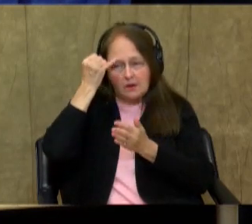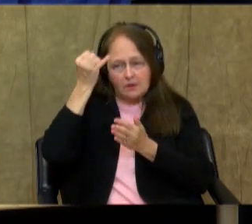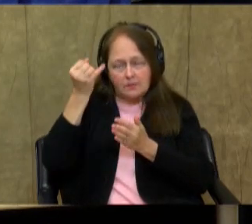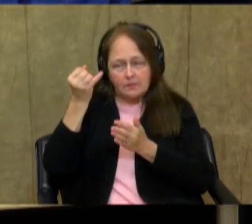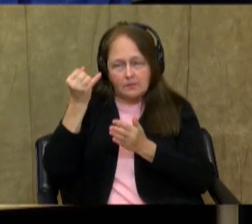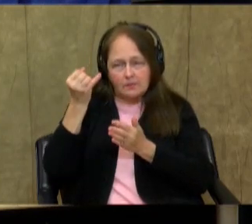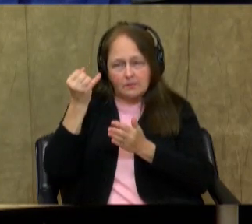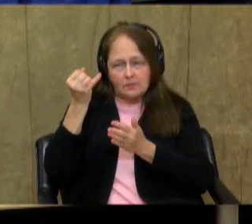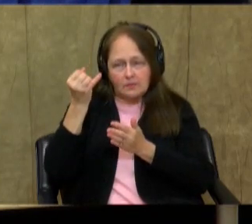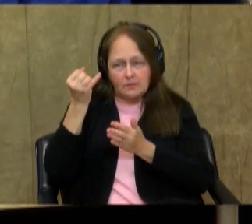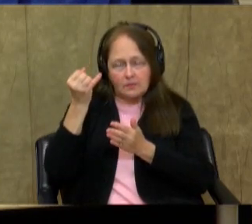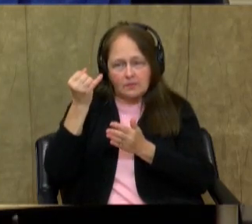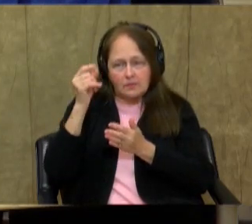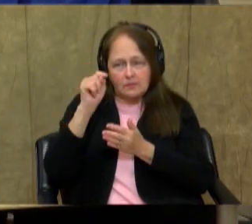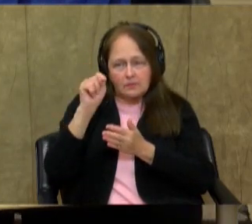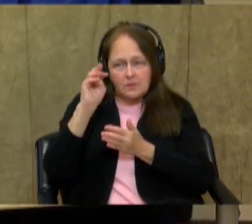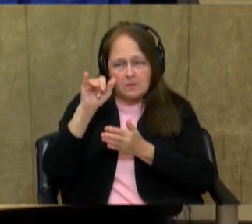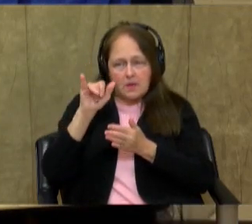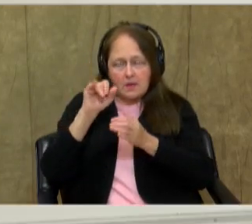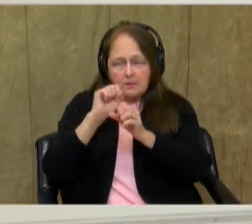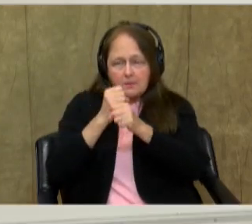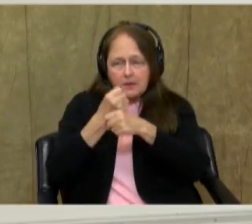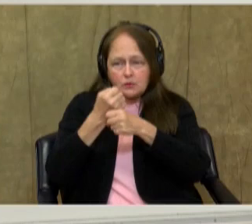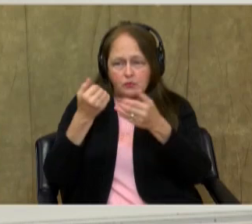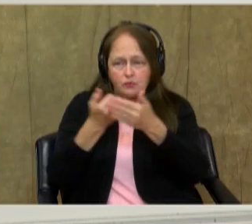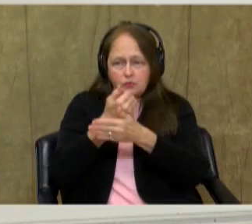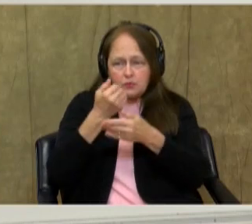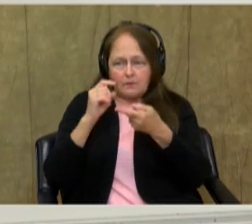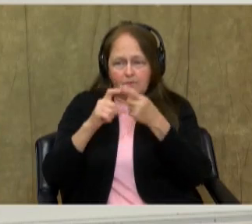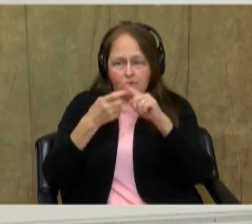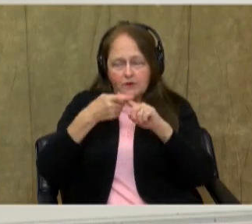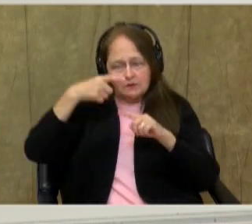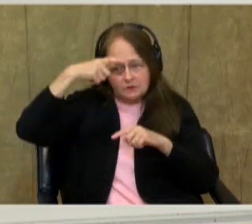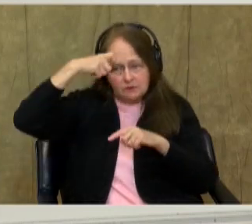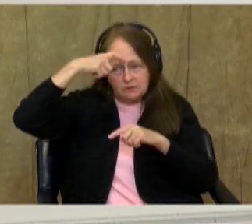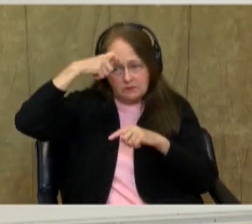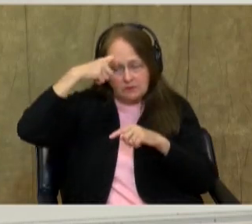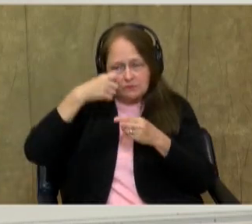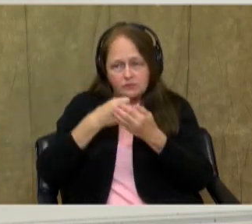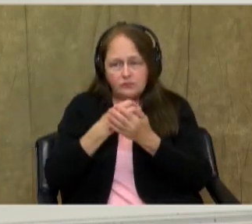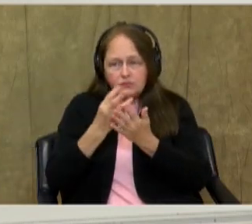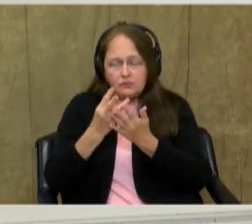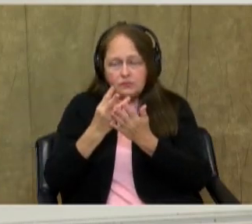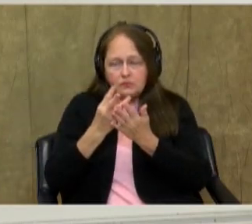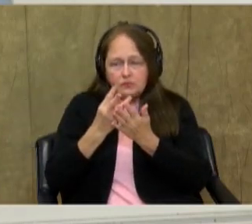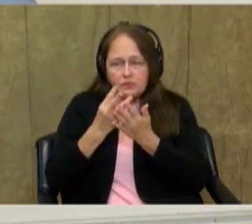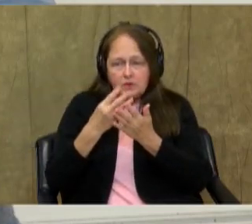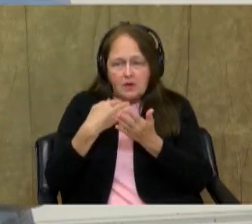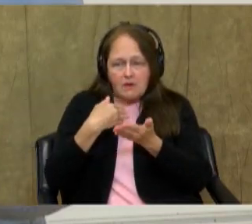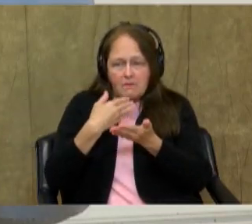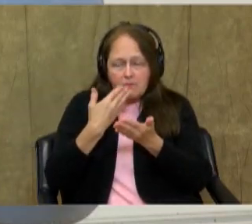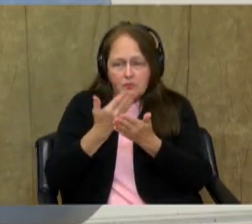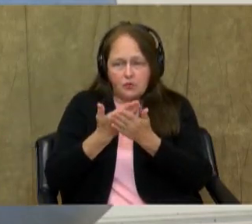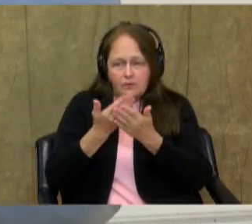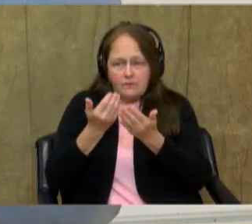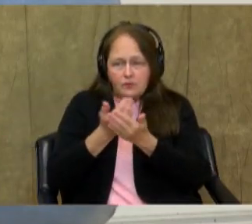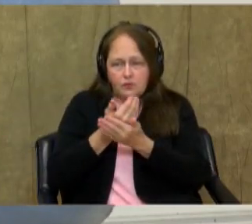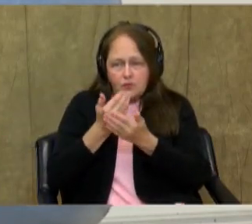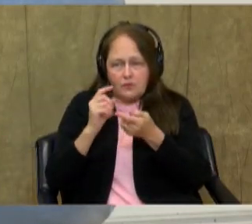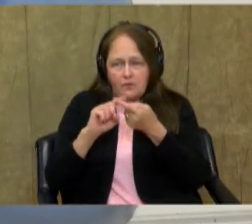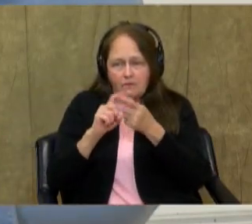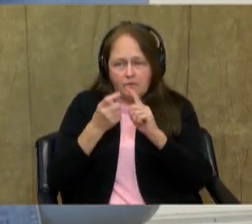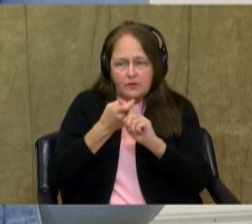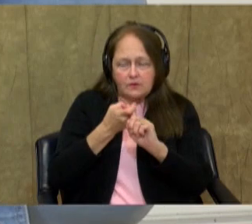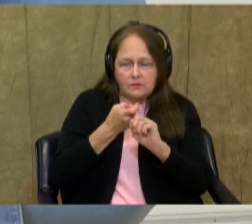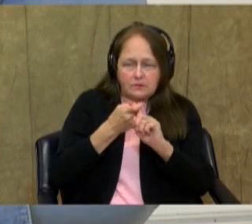Well, Tommy made new friends this summer. He made several friends. We have proof that he made friends.